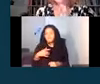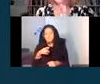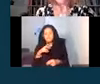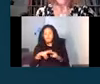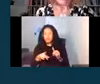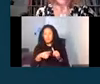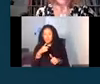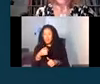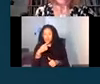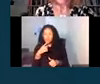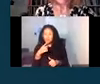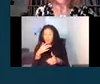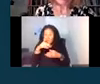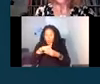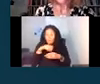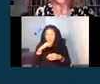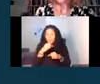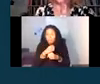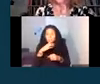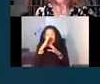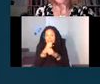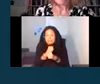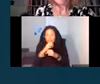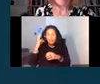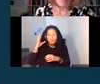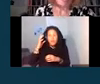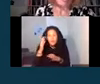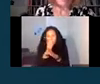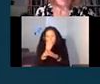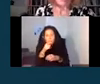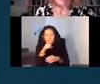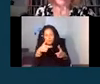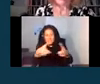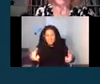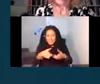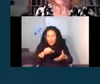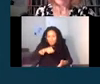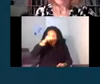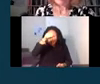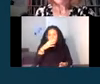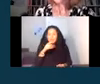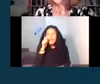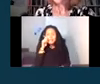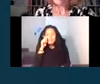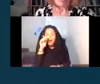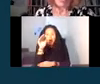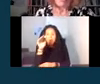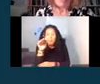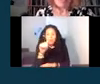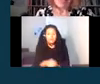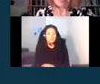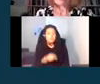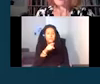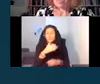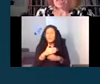making secret radios, such as this set on the left that was used by spies abroad. She worked at Marconi